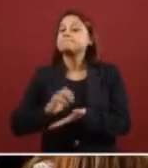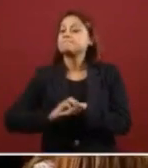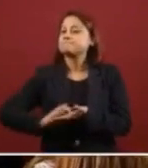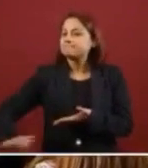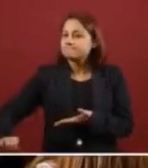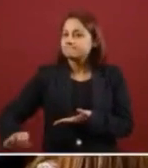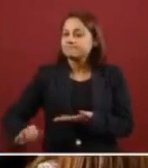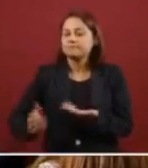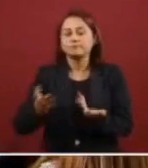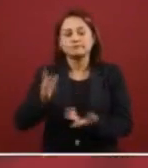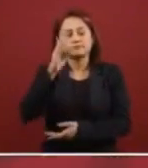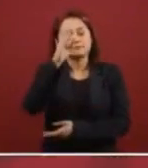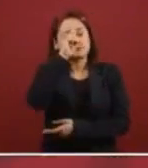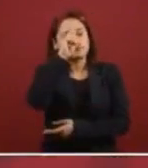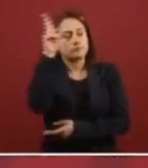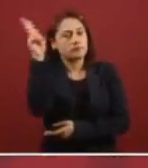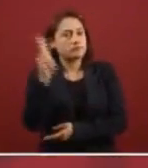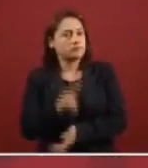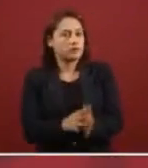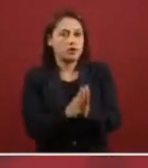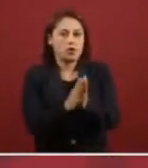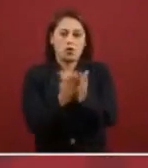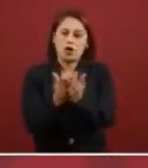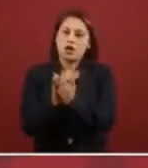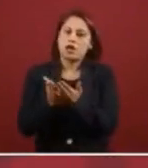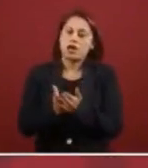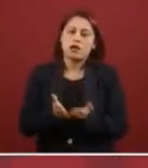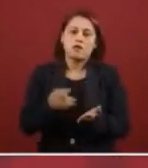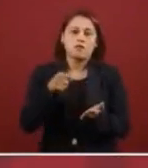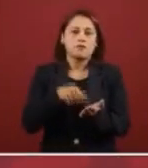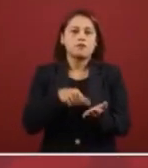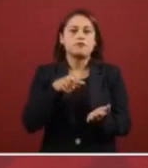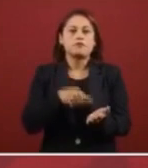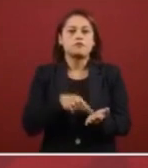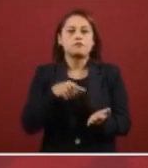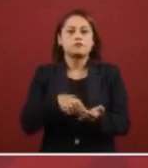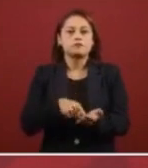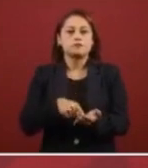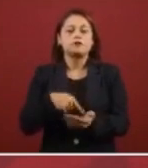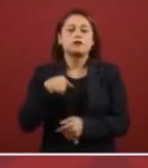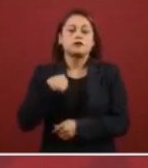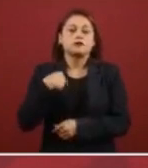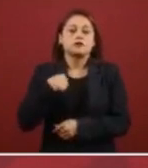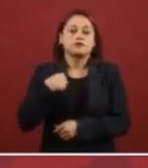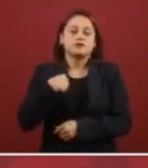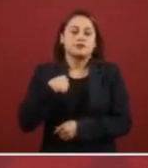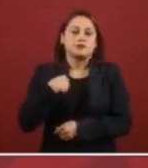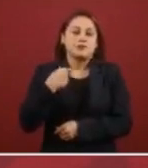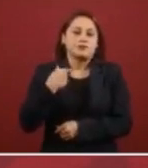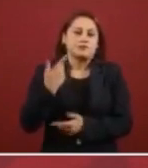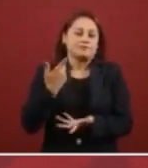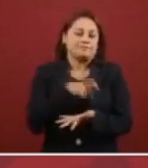libros. Especially with what has to do with books, which have my basic income. Entonces,